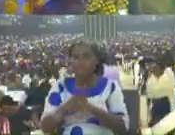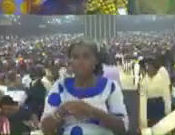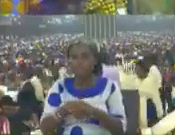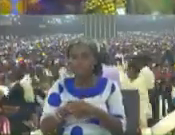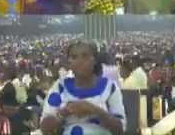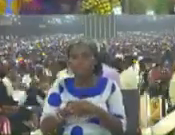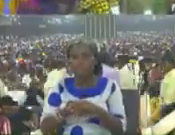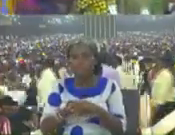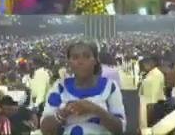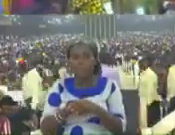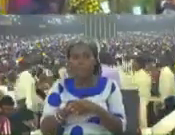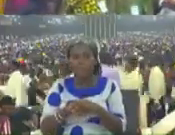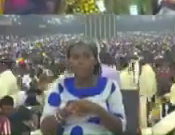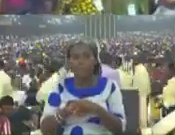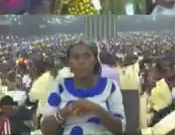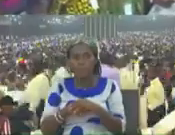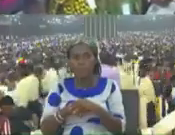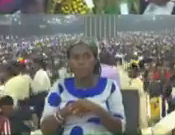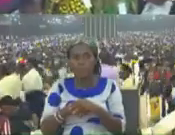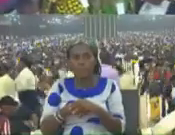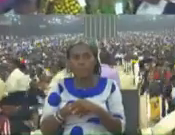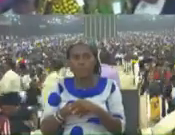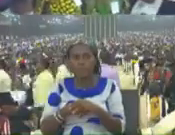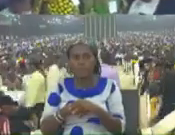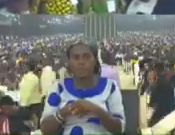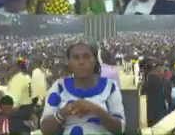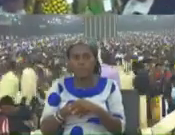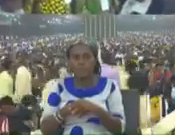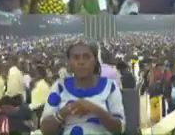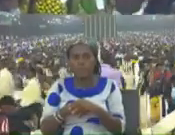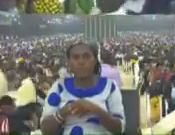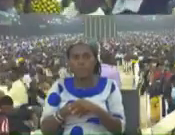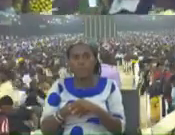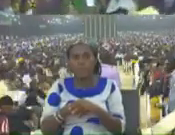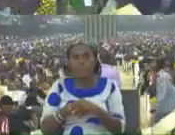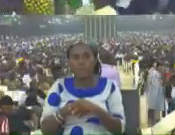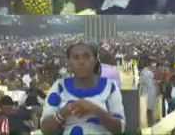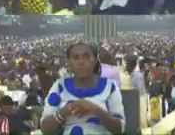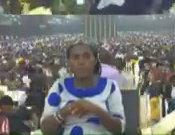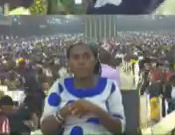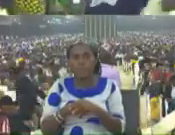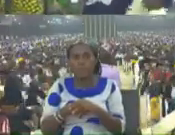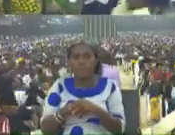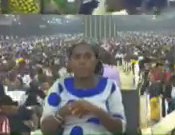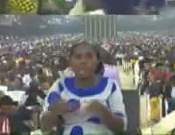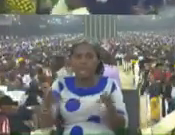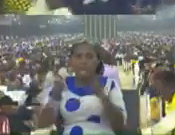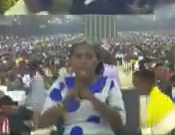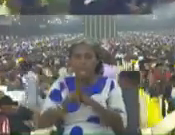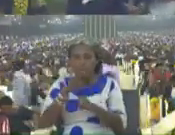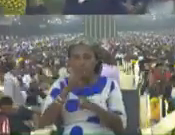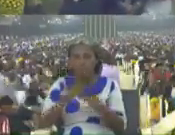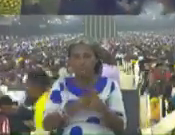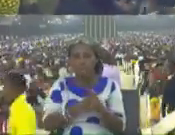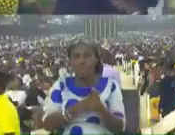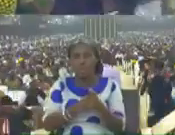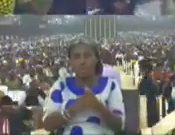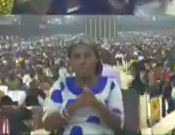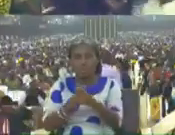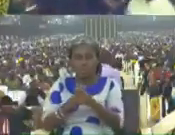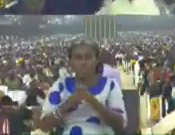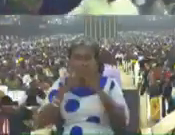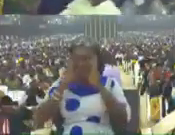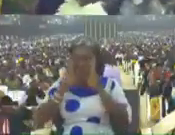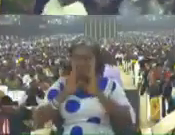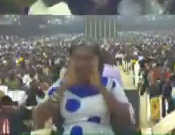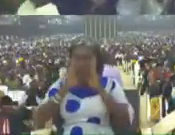moment. But even as you are running in, cry unto the Lord. Ask him to be merciful unto